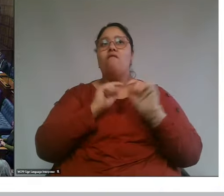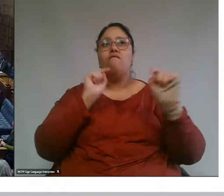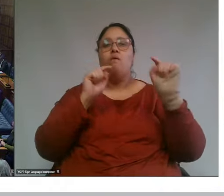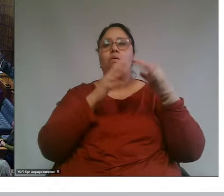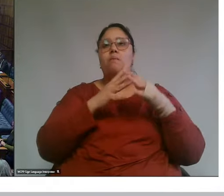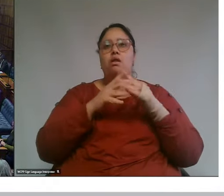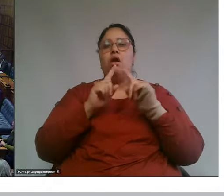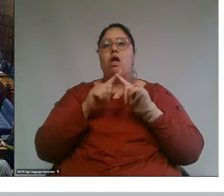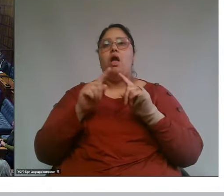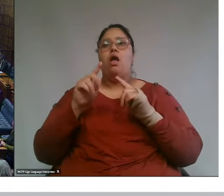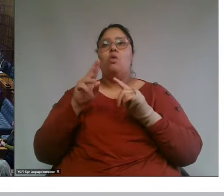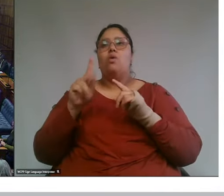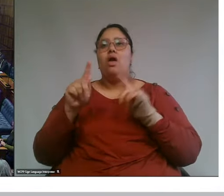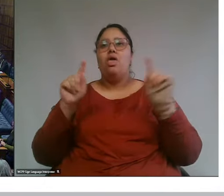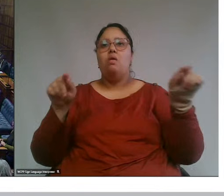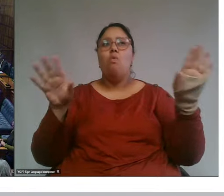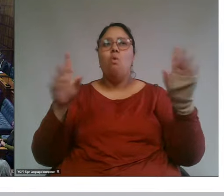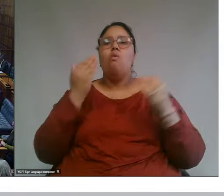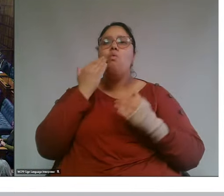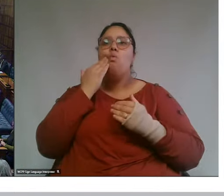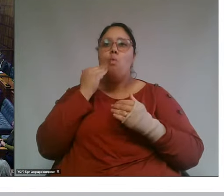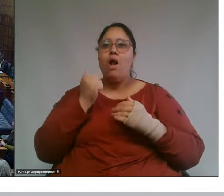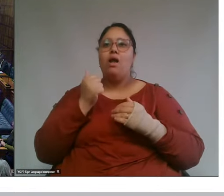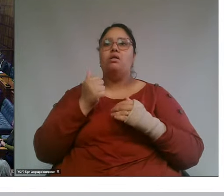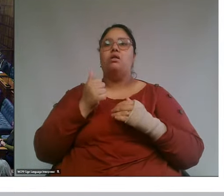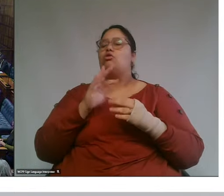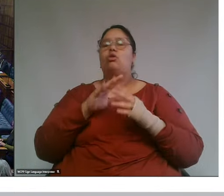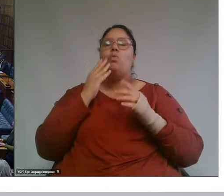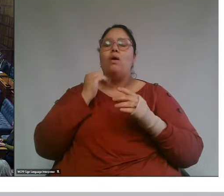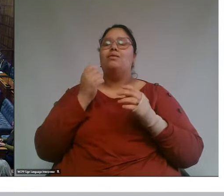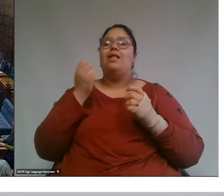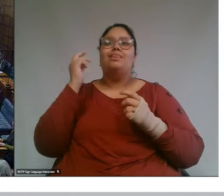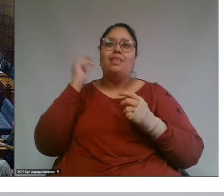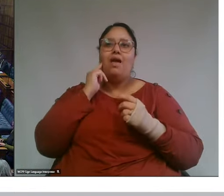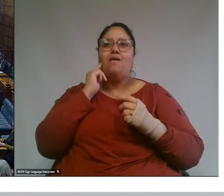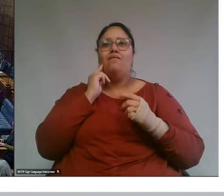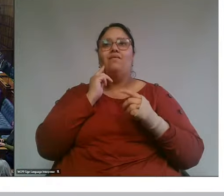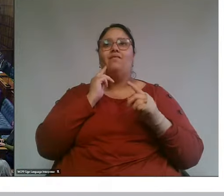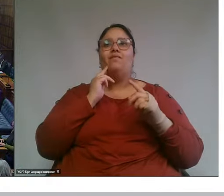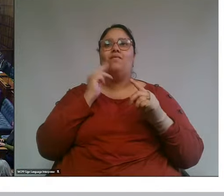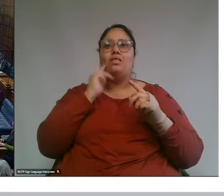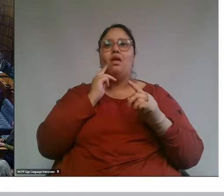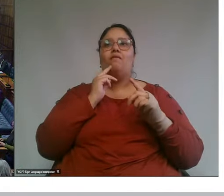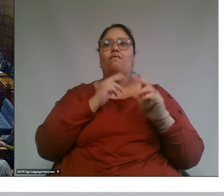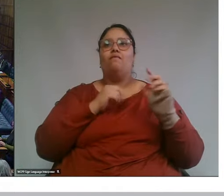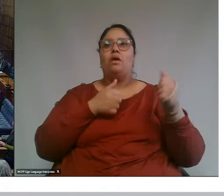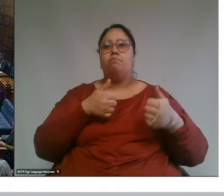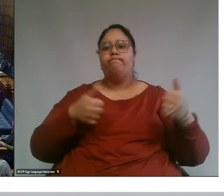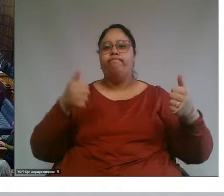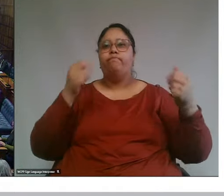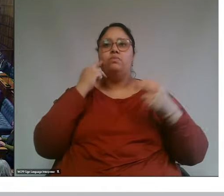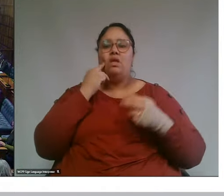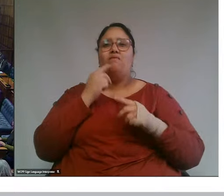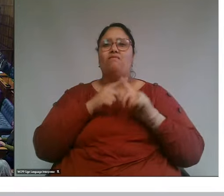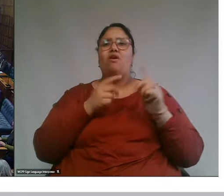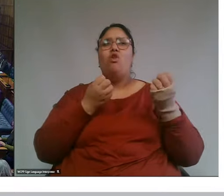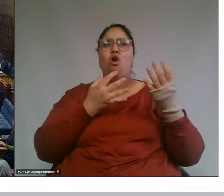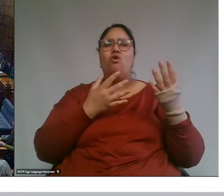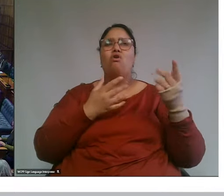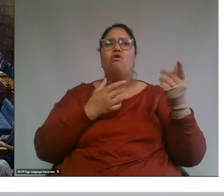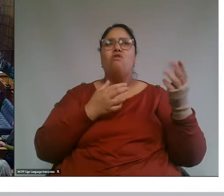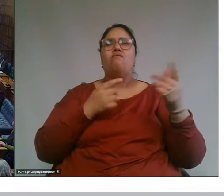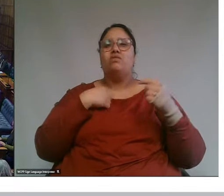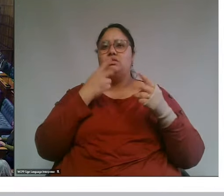assessed um why only a part of the skills levels um have been um assessed particularly the highly skilled